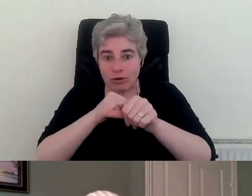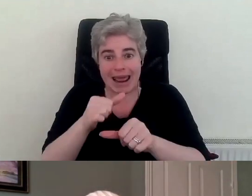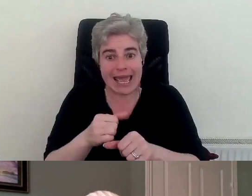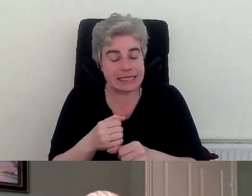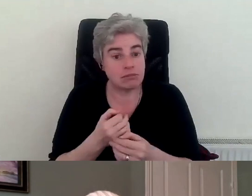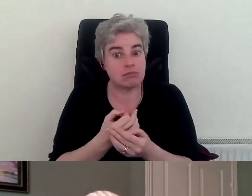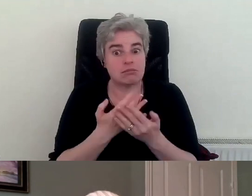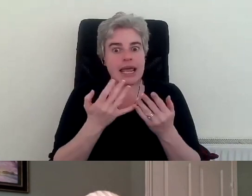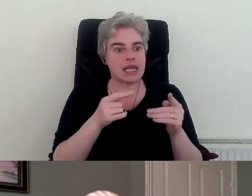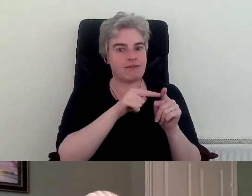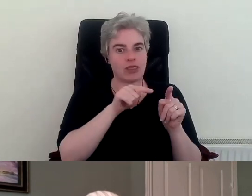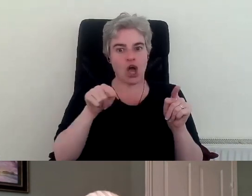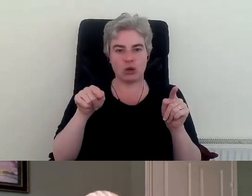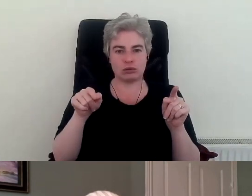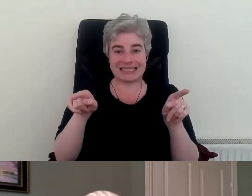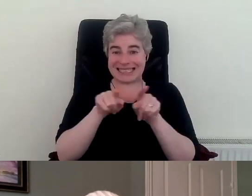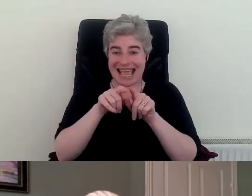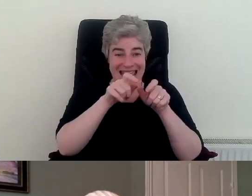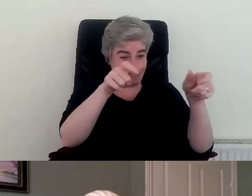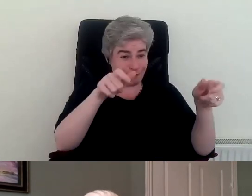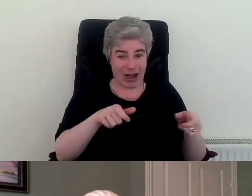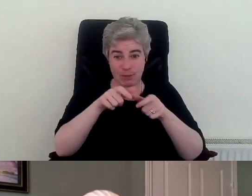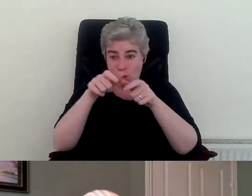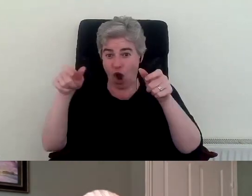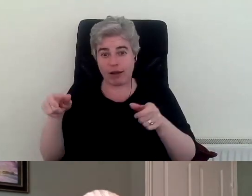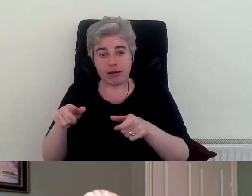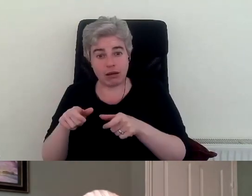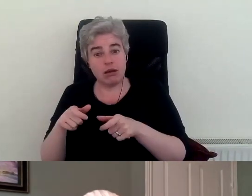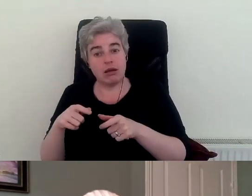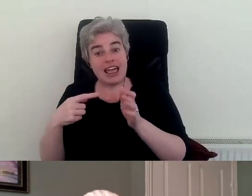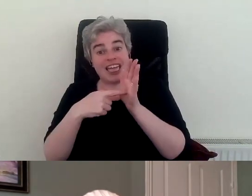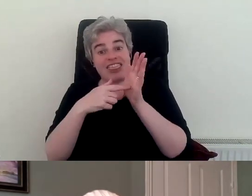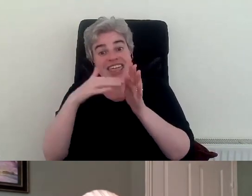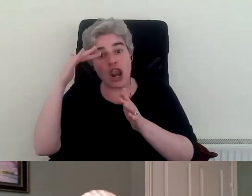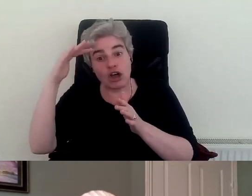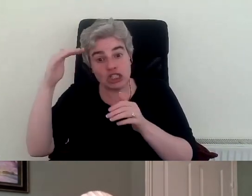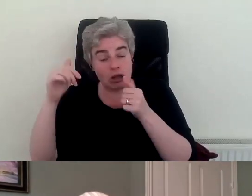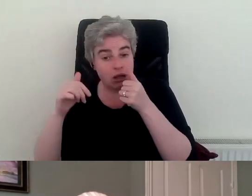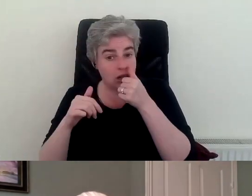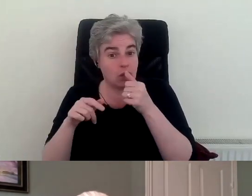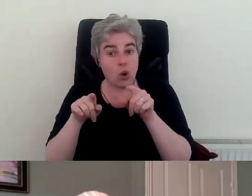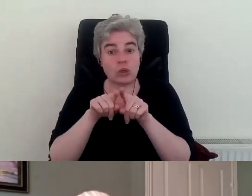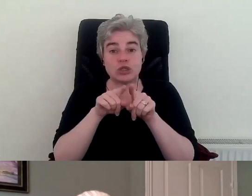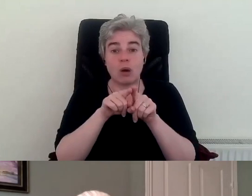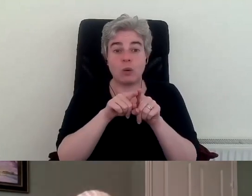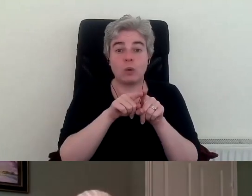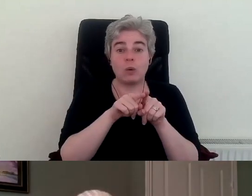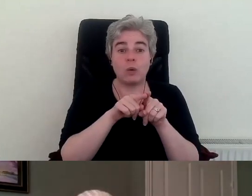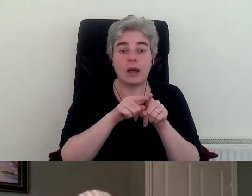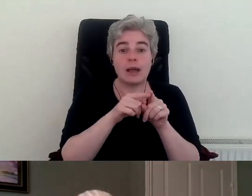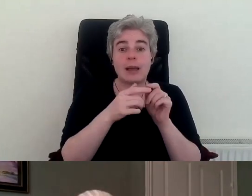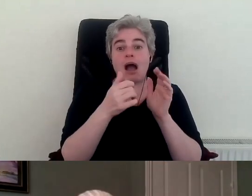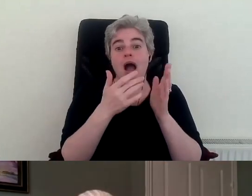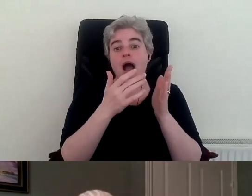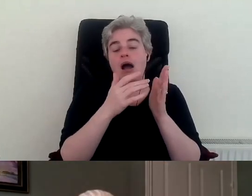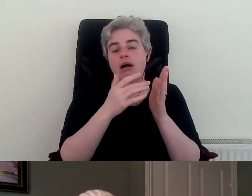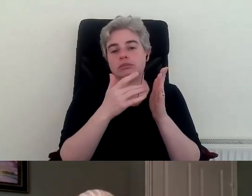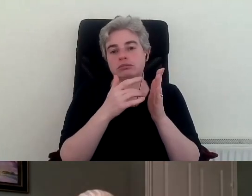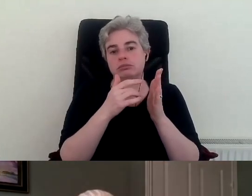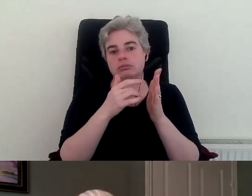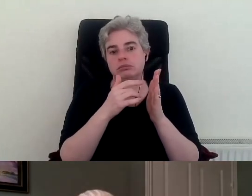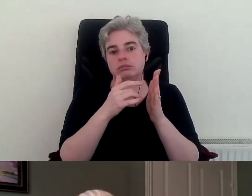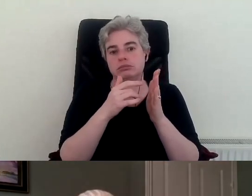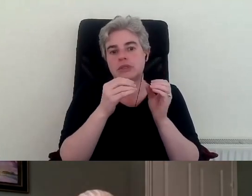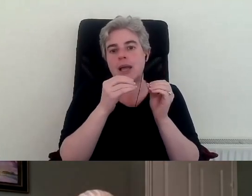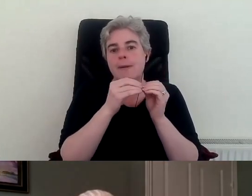those same frameworks, both theological as well as our biblical understanding how